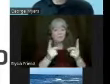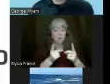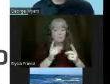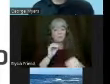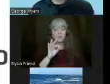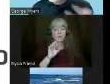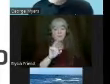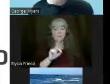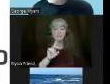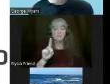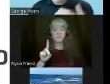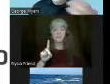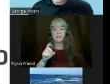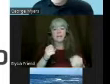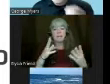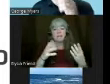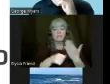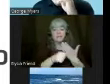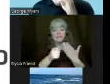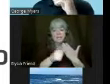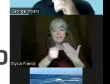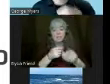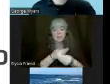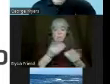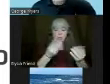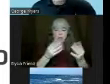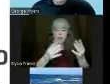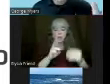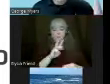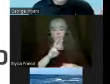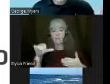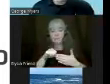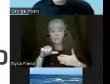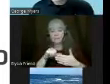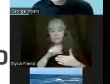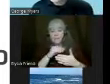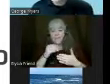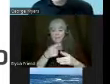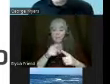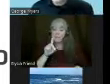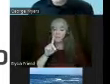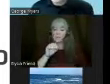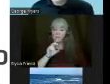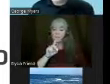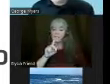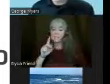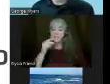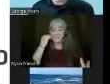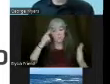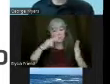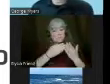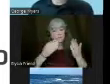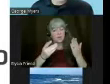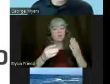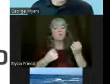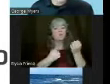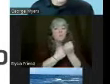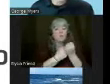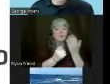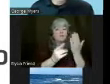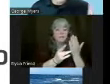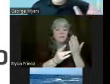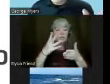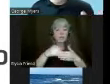of the literature they put out on their website. And according to DoDD, if you read their stuff, supportive technology is made up of two